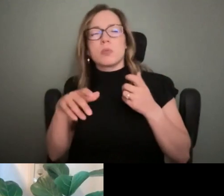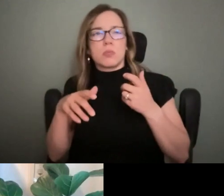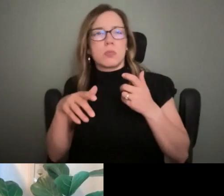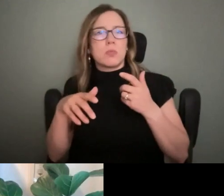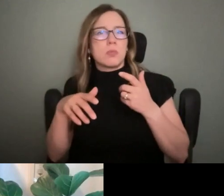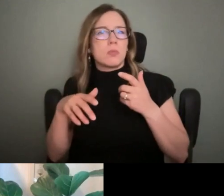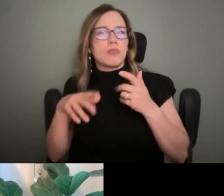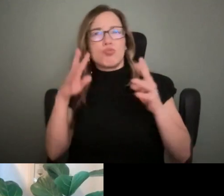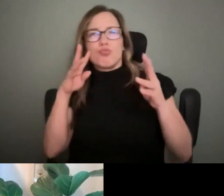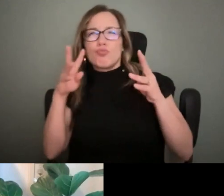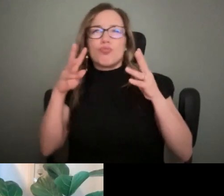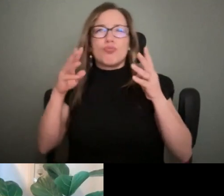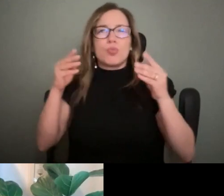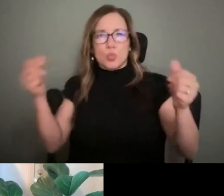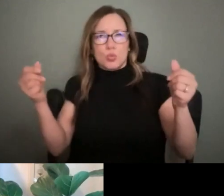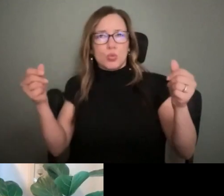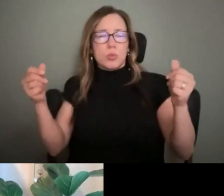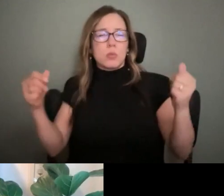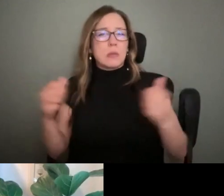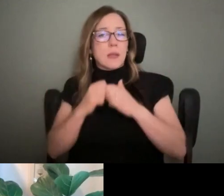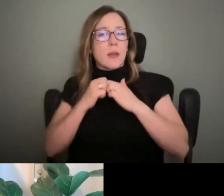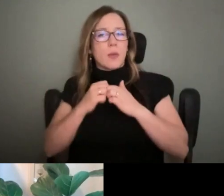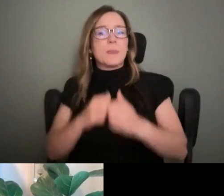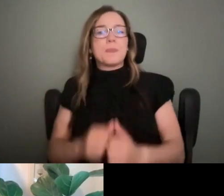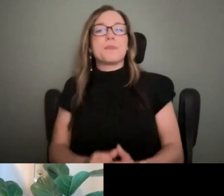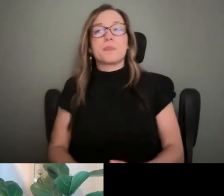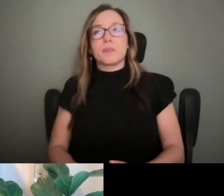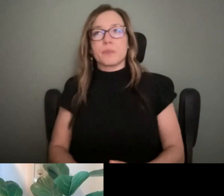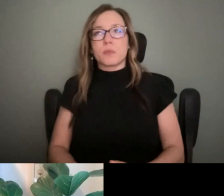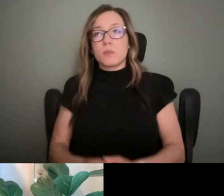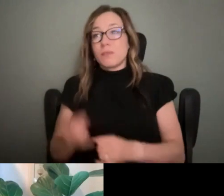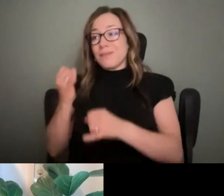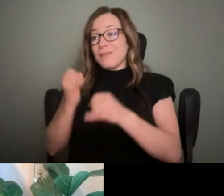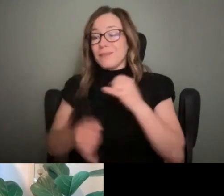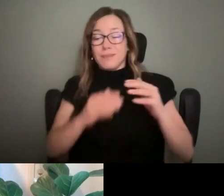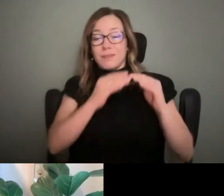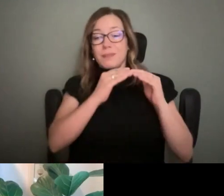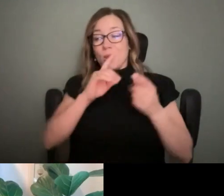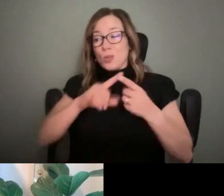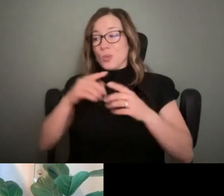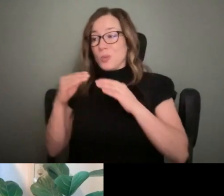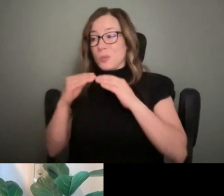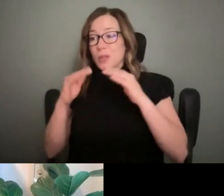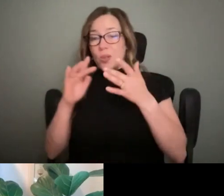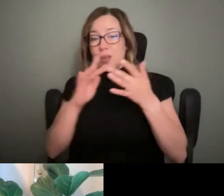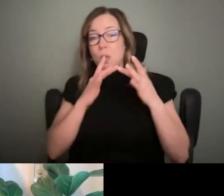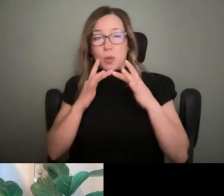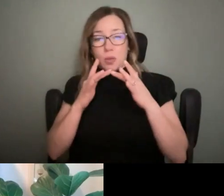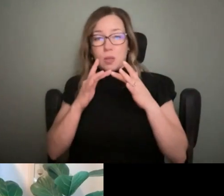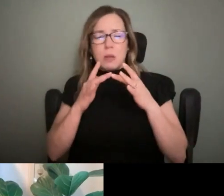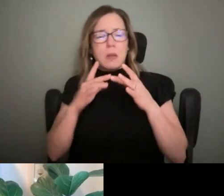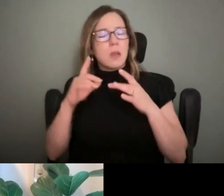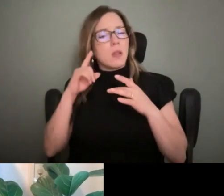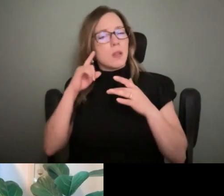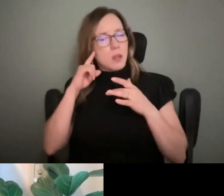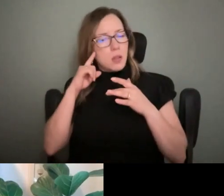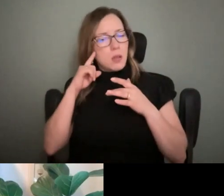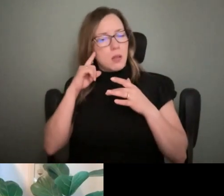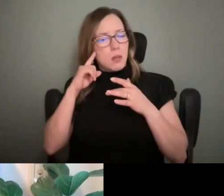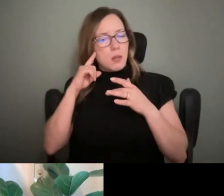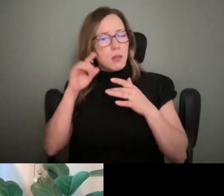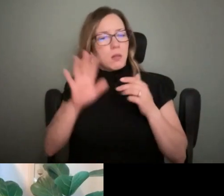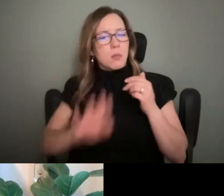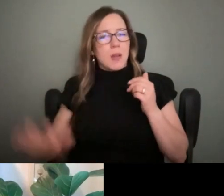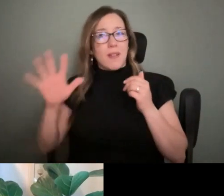and come up with solutions as a group. Our last peer-to-peer networking event, we had, I think, around